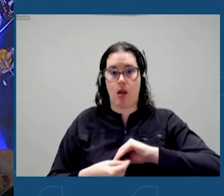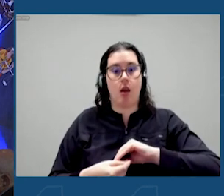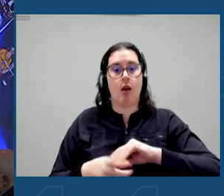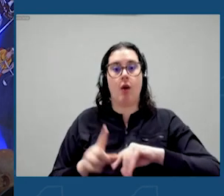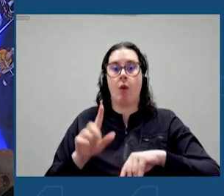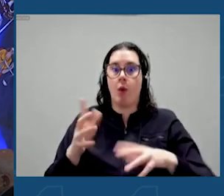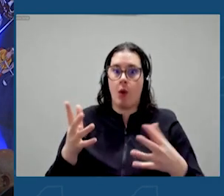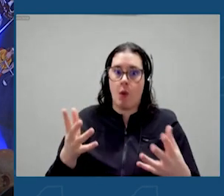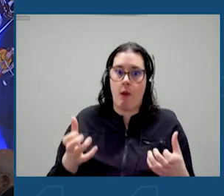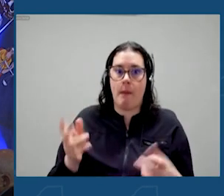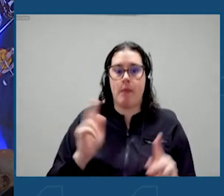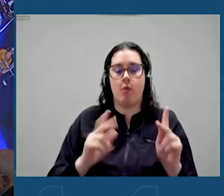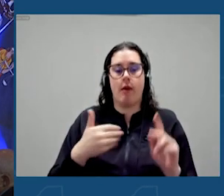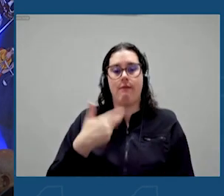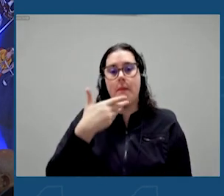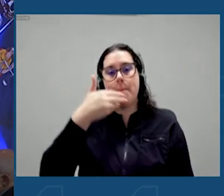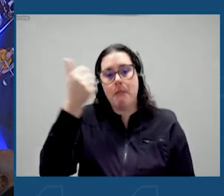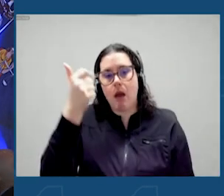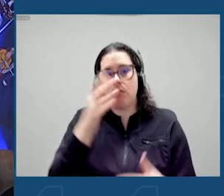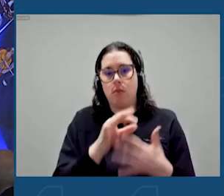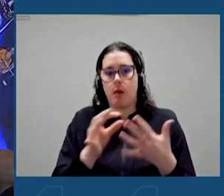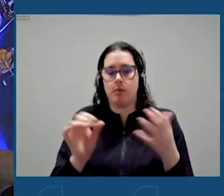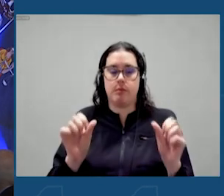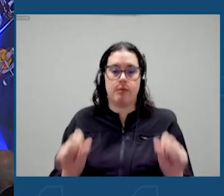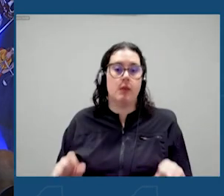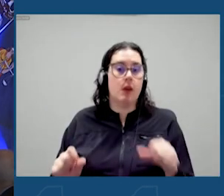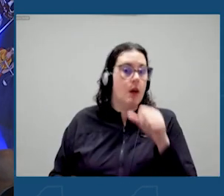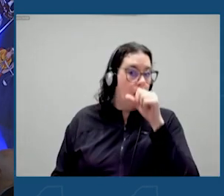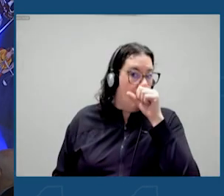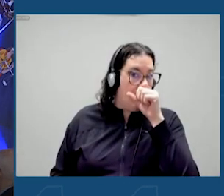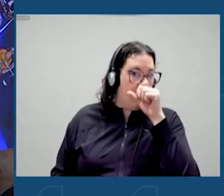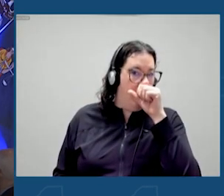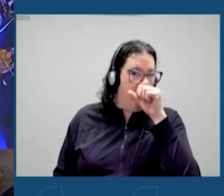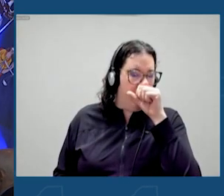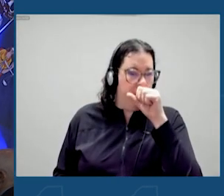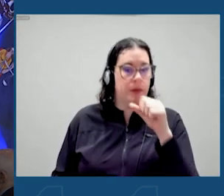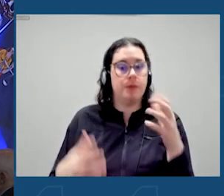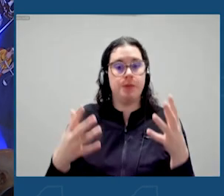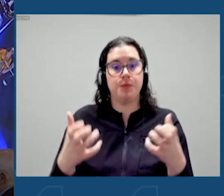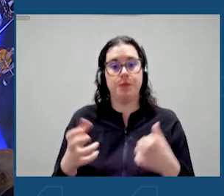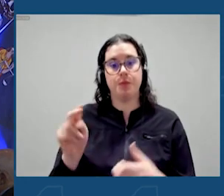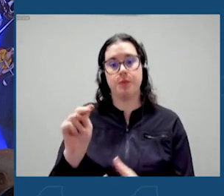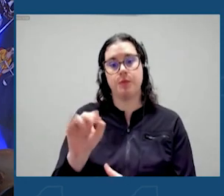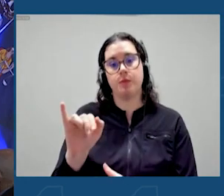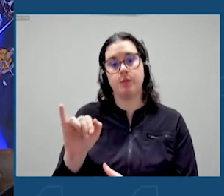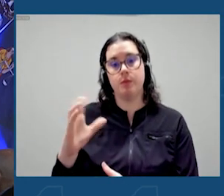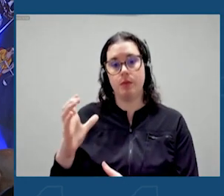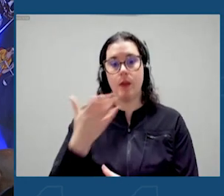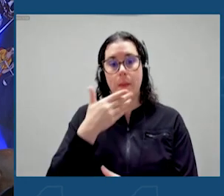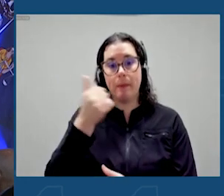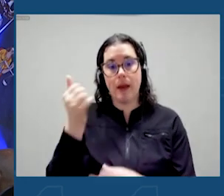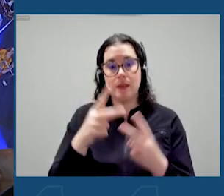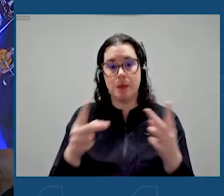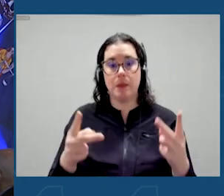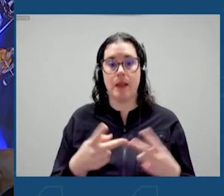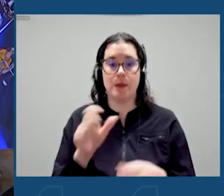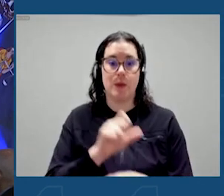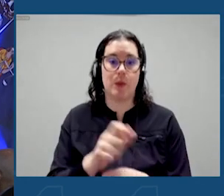best options they can. We want to make New York the best place to work,